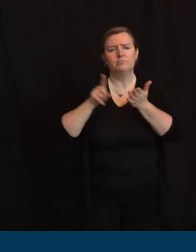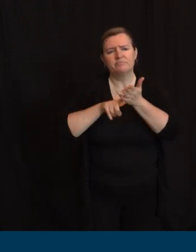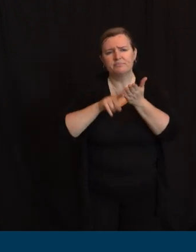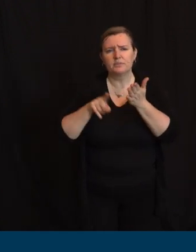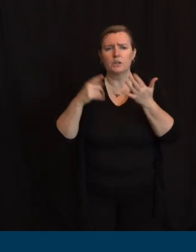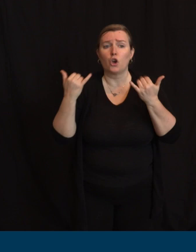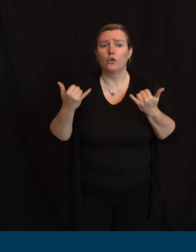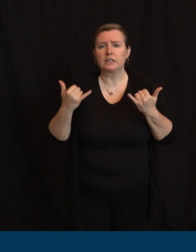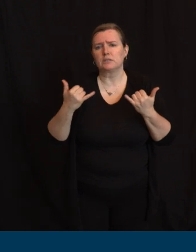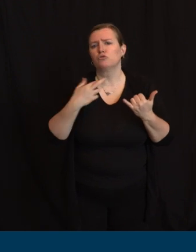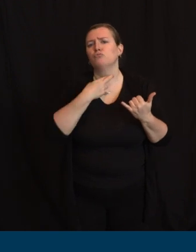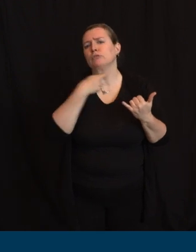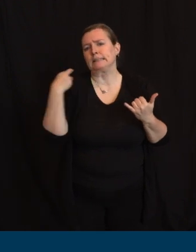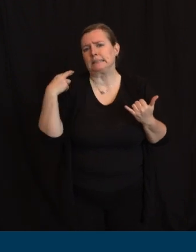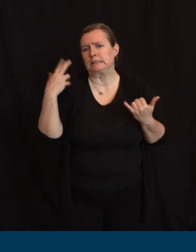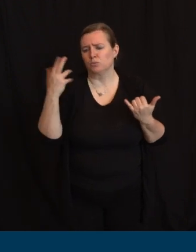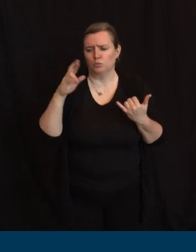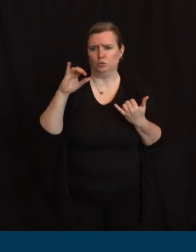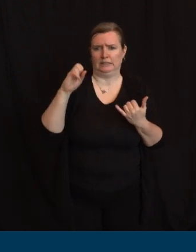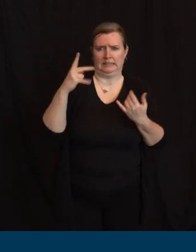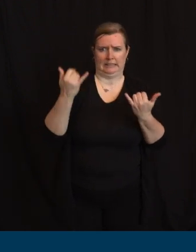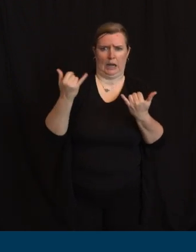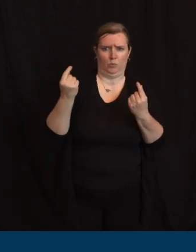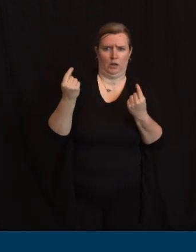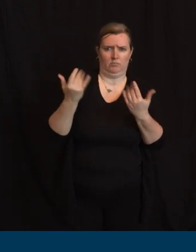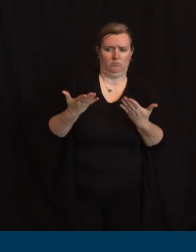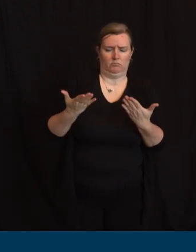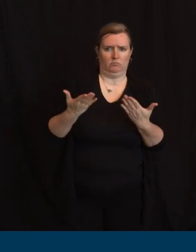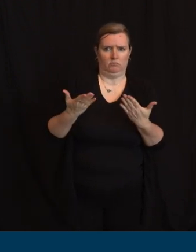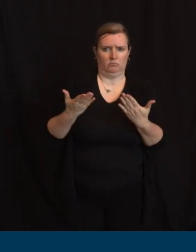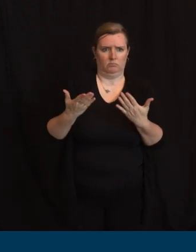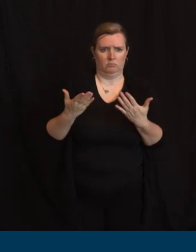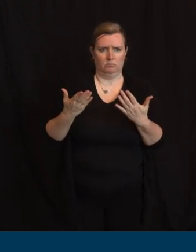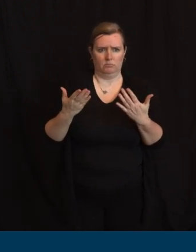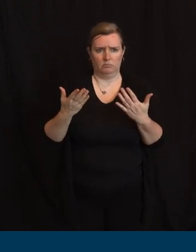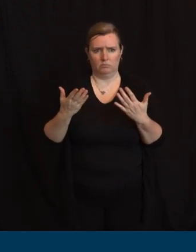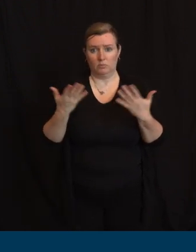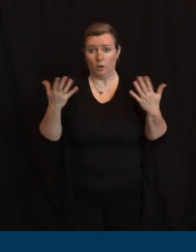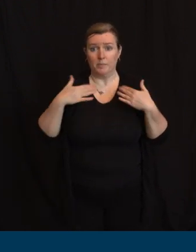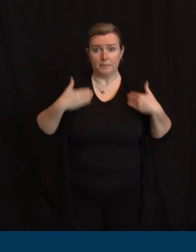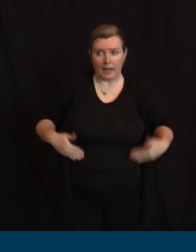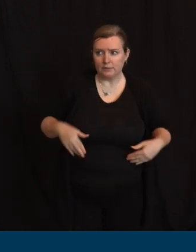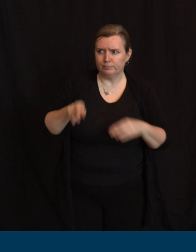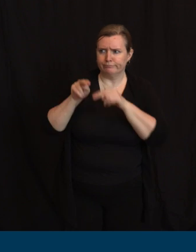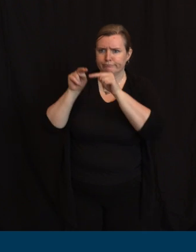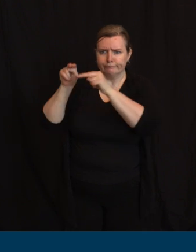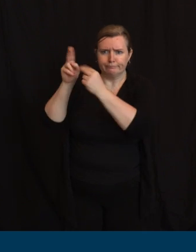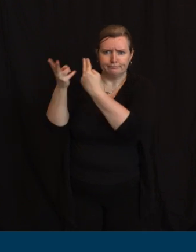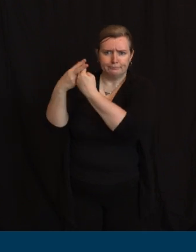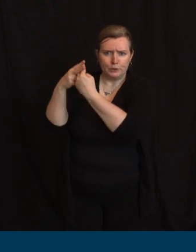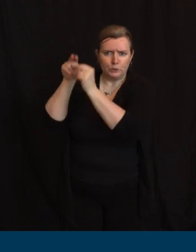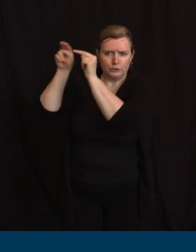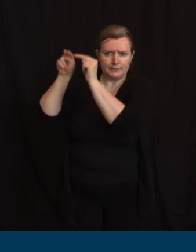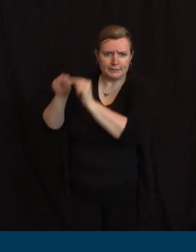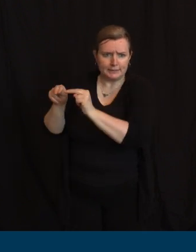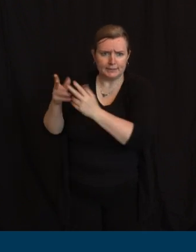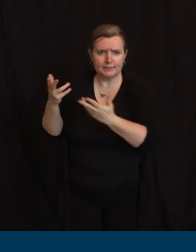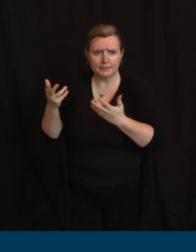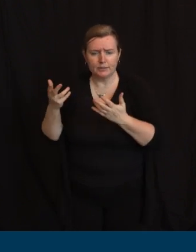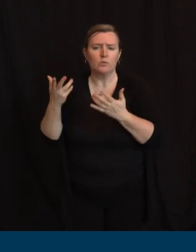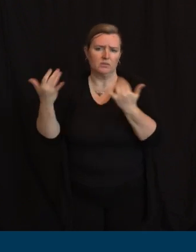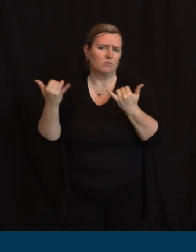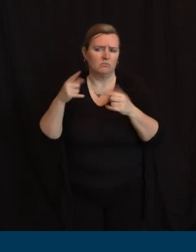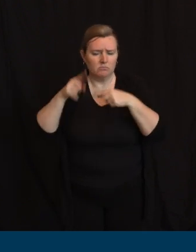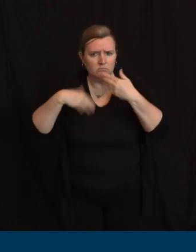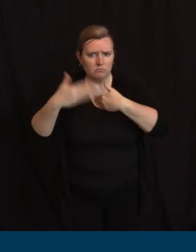storing deceased residents. Thank you. Very quick, please. So